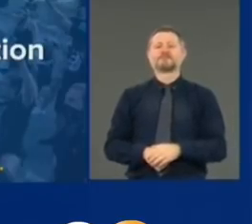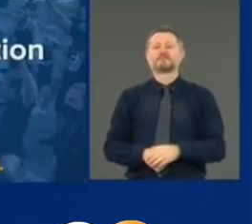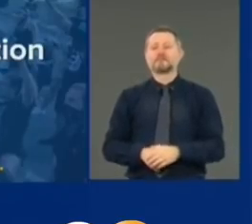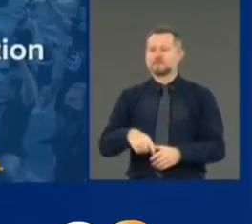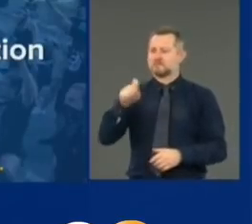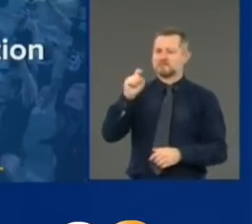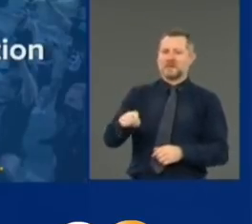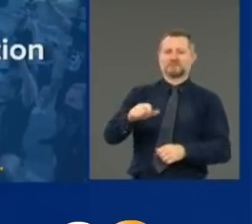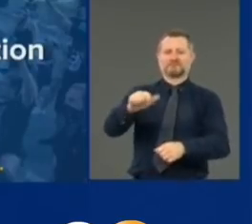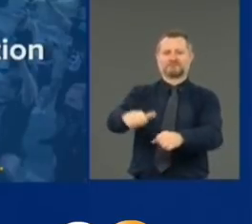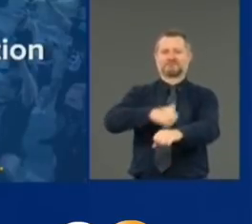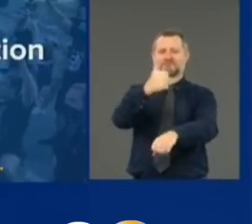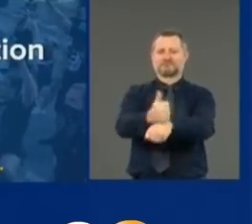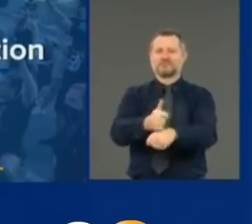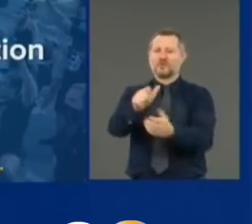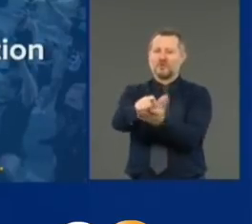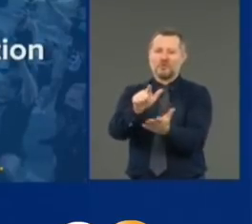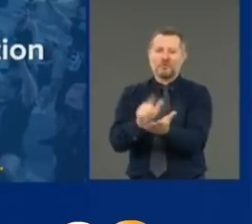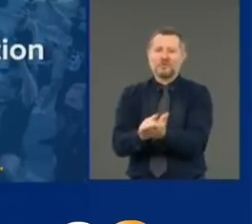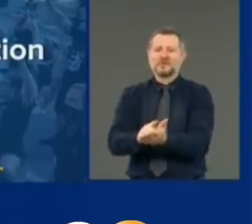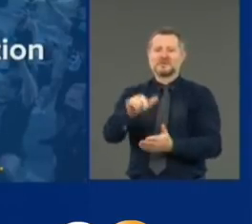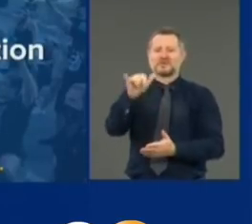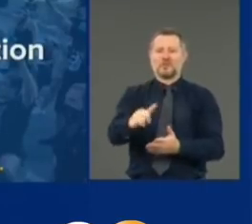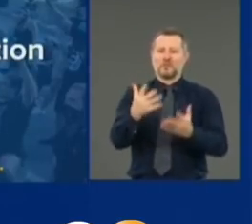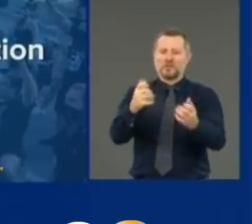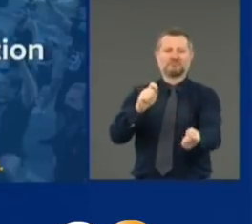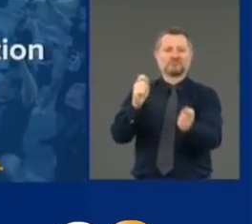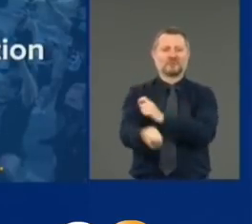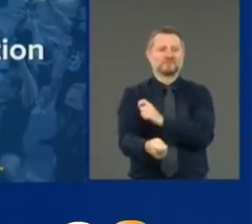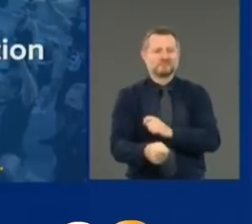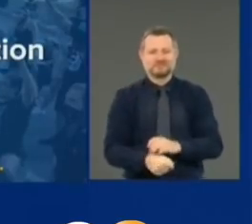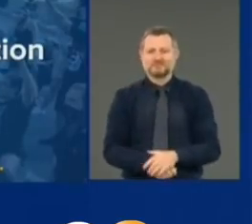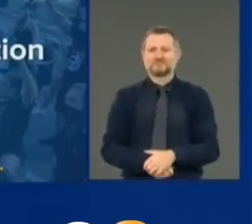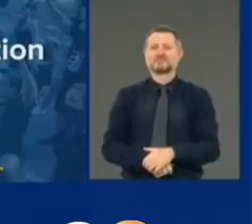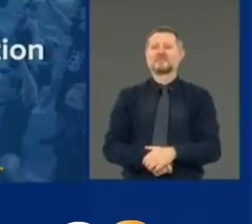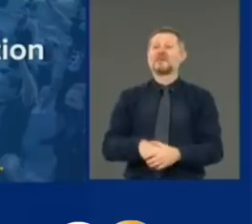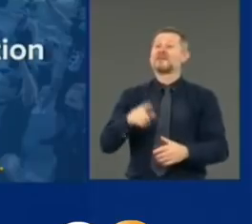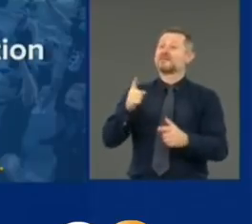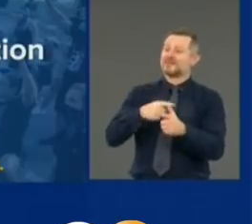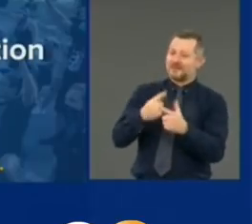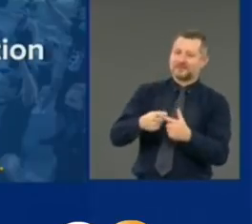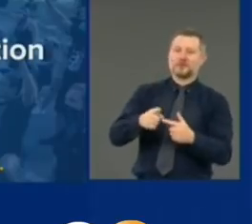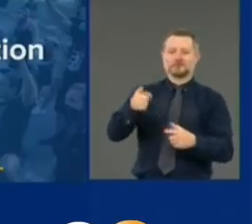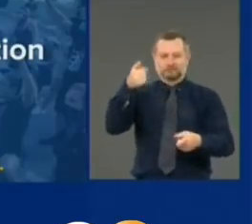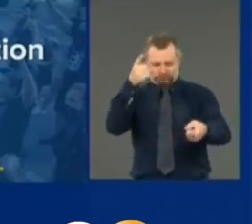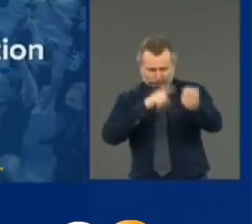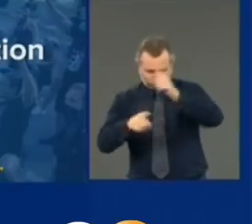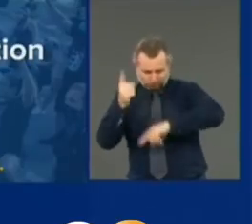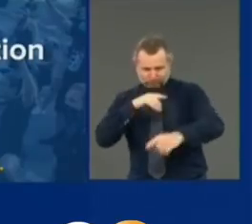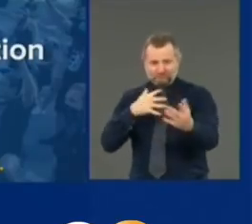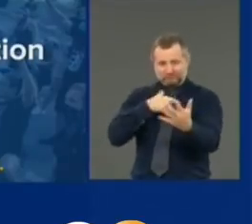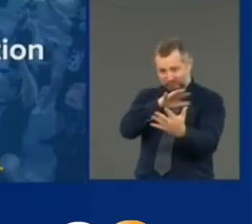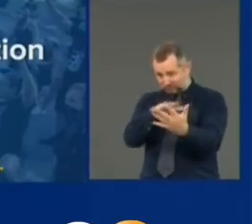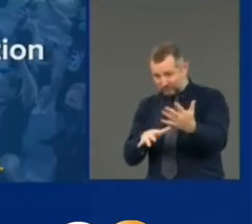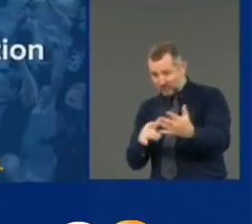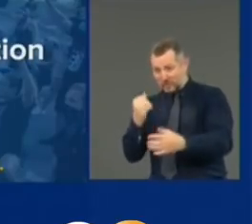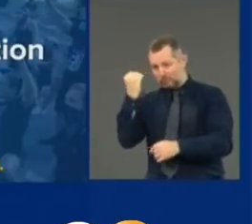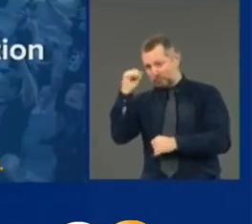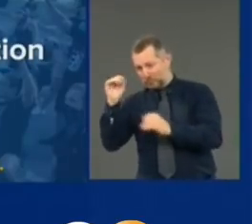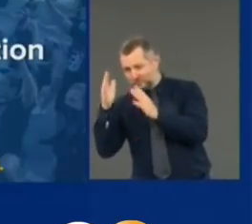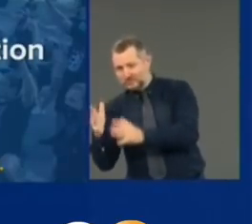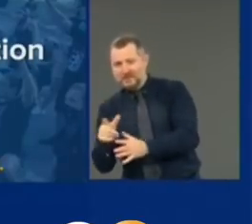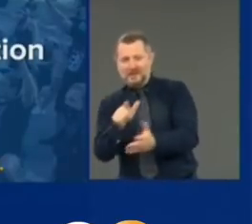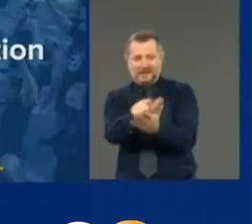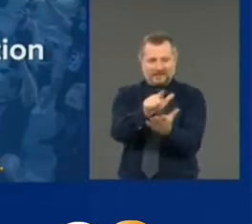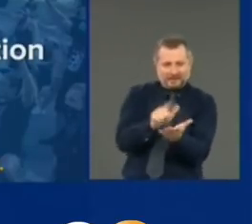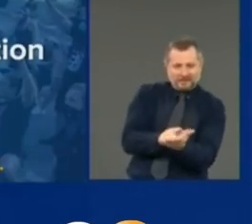institutionalize the point that you were making, and then reconciliation. Demonstration, legislation,